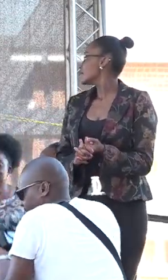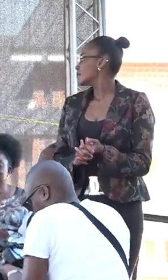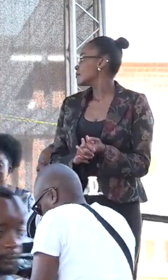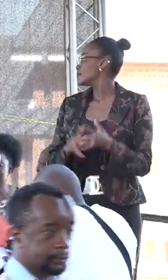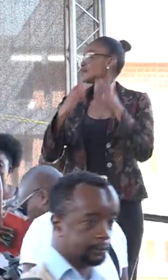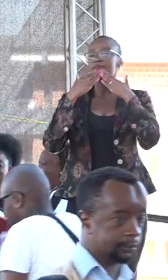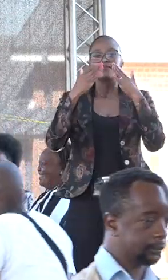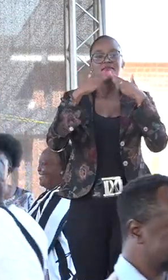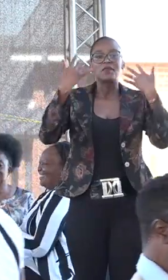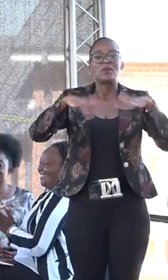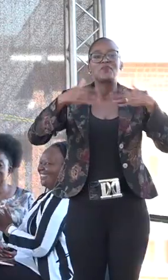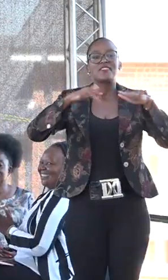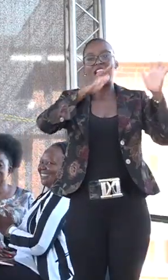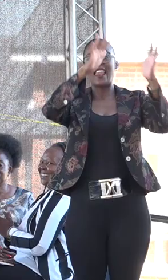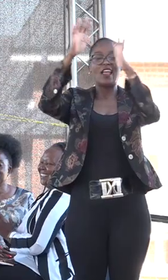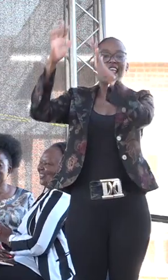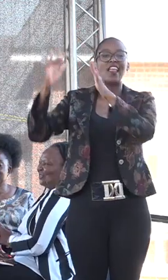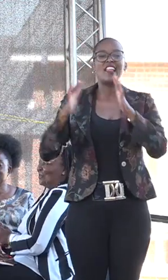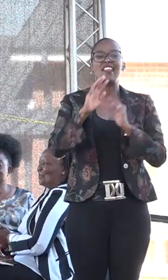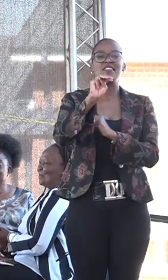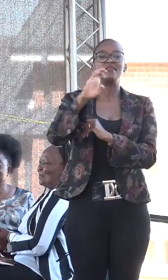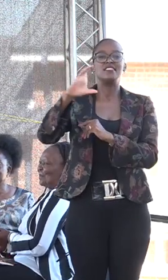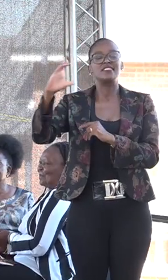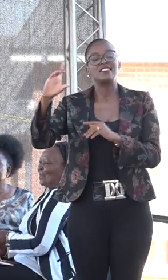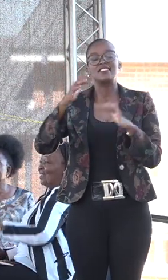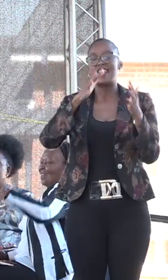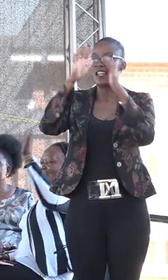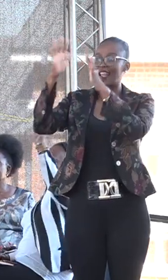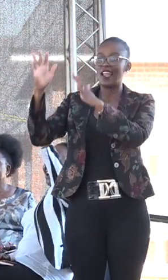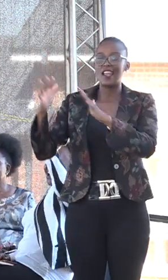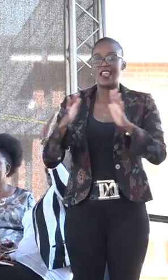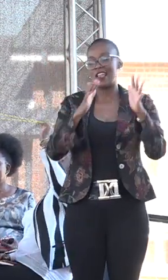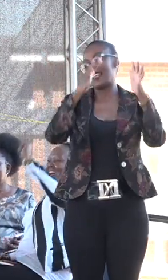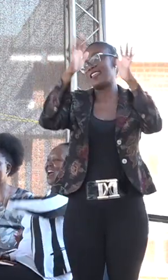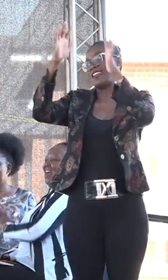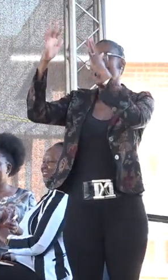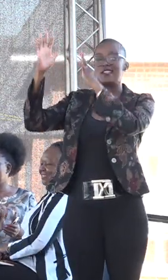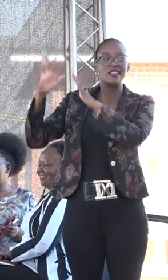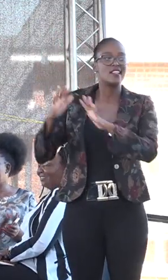Thank you very much. Halala, MEC, Maile Halala.